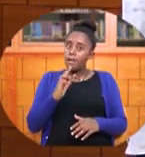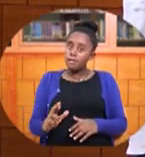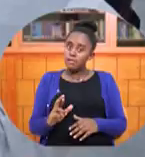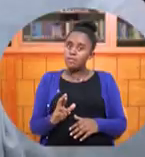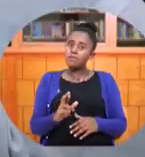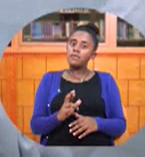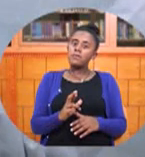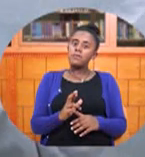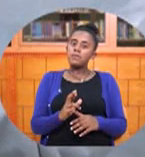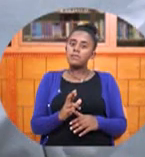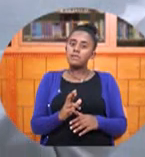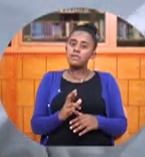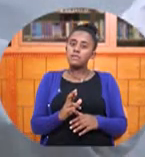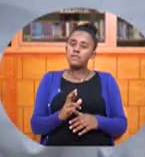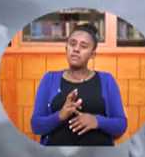are